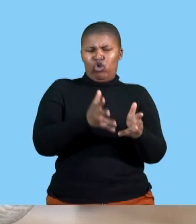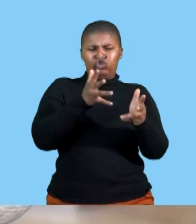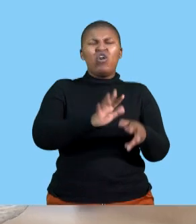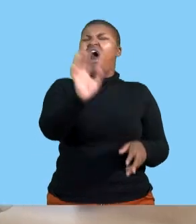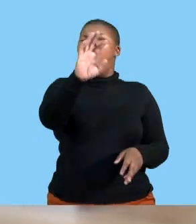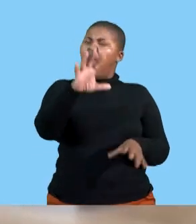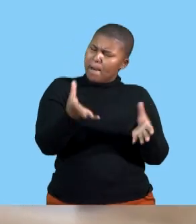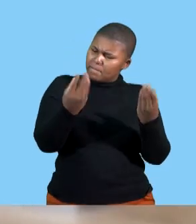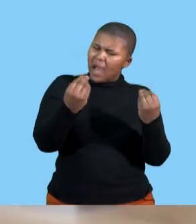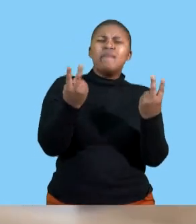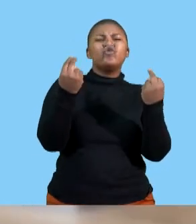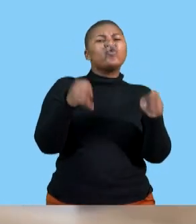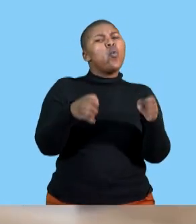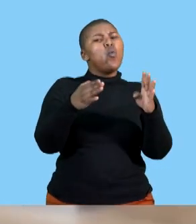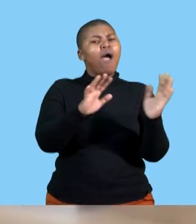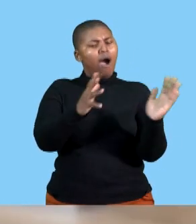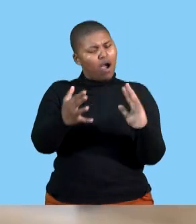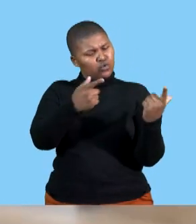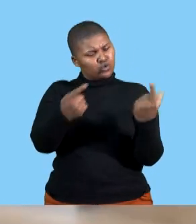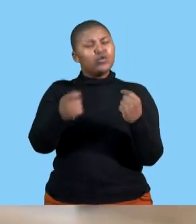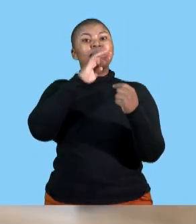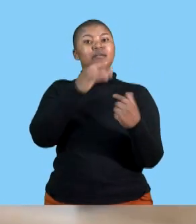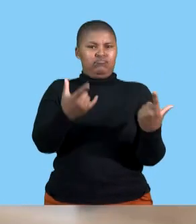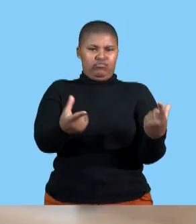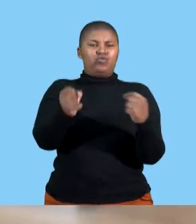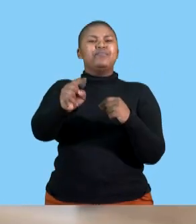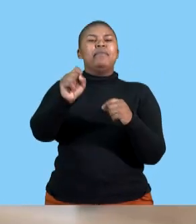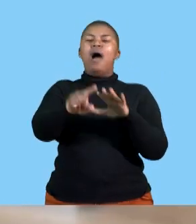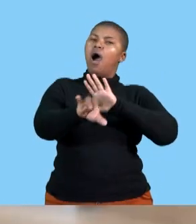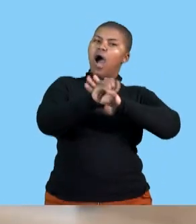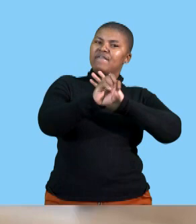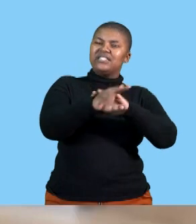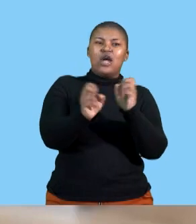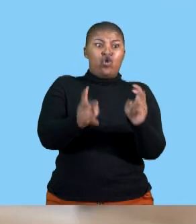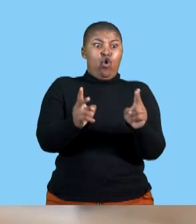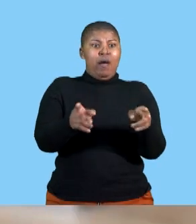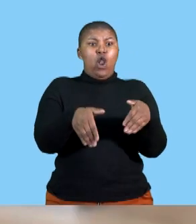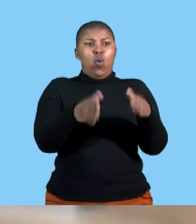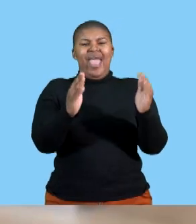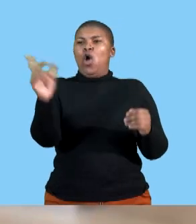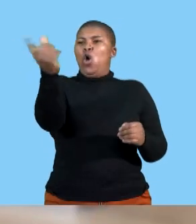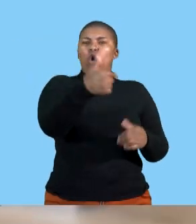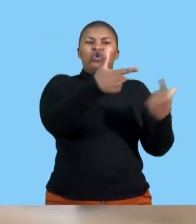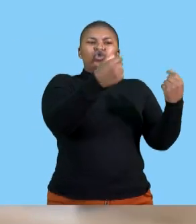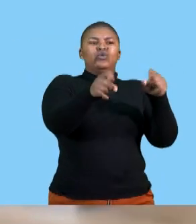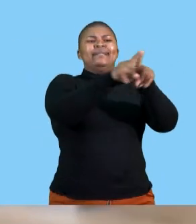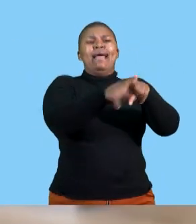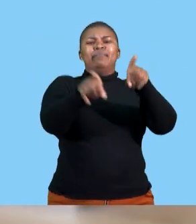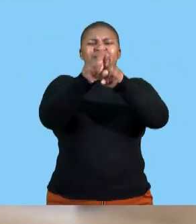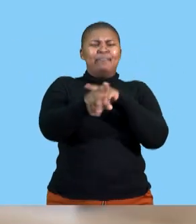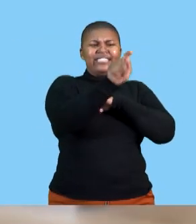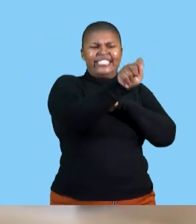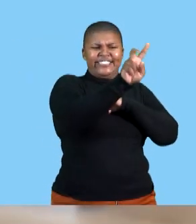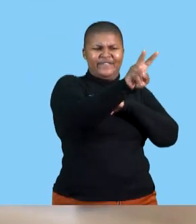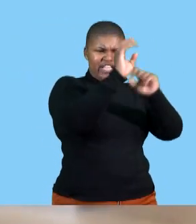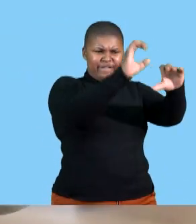now everybody is stuck into advertising it the normal way, like everybody is on TV. Why not be on radio? Why not be